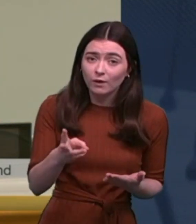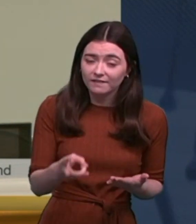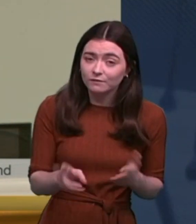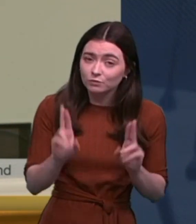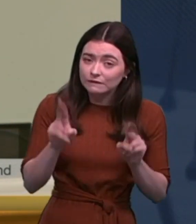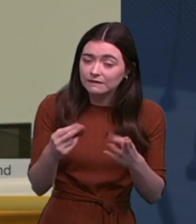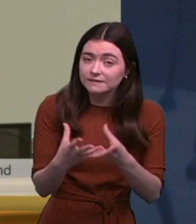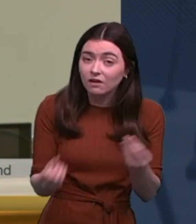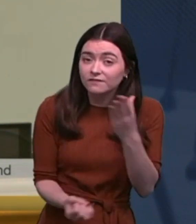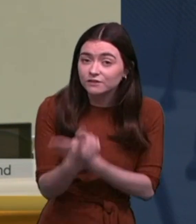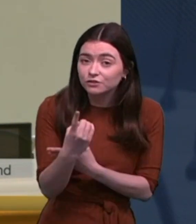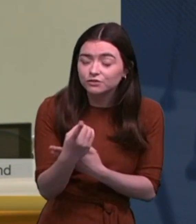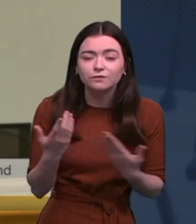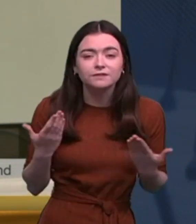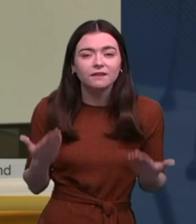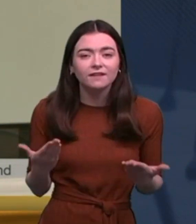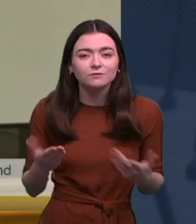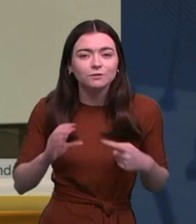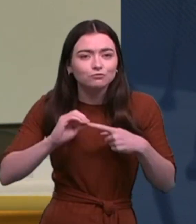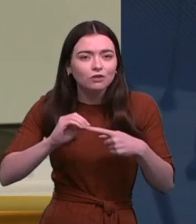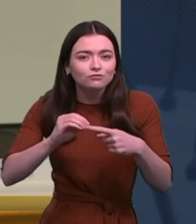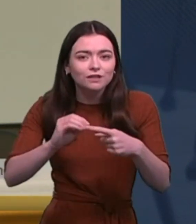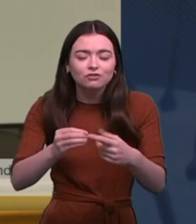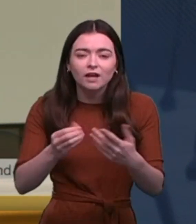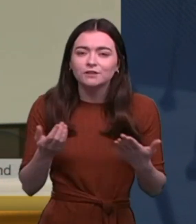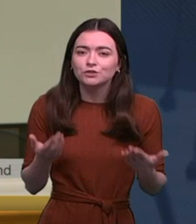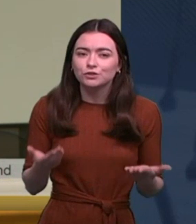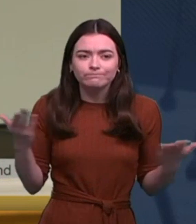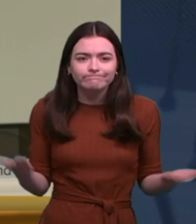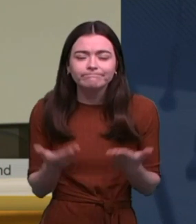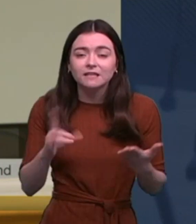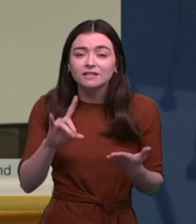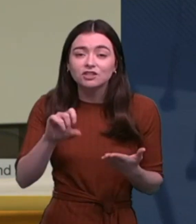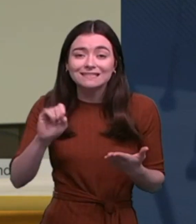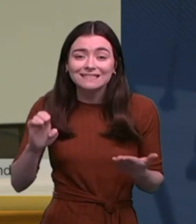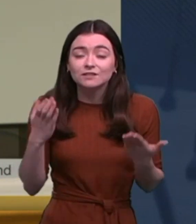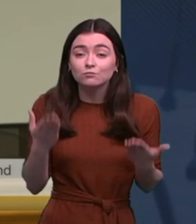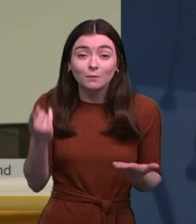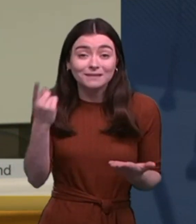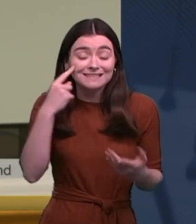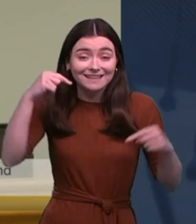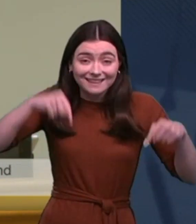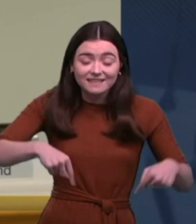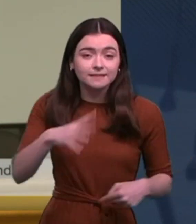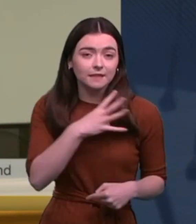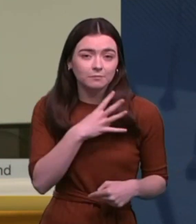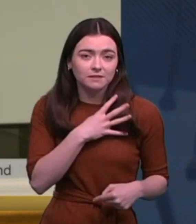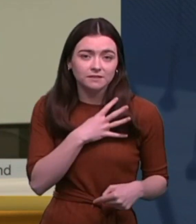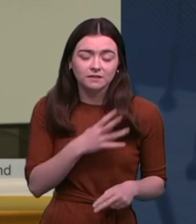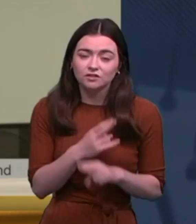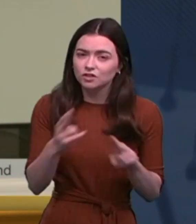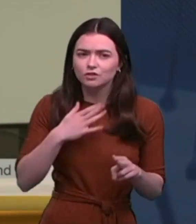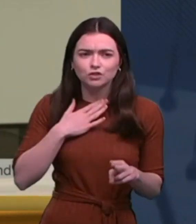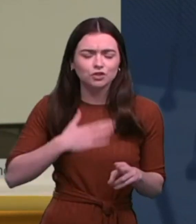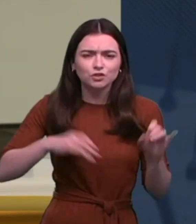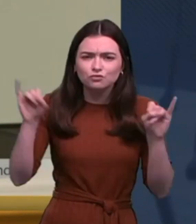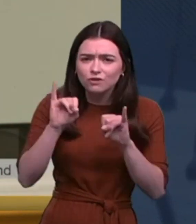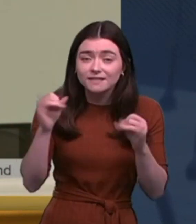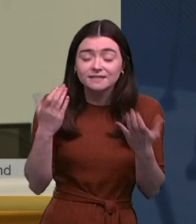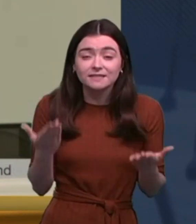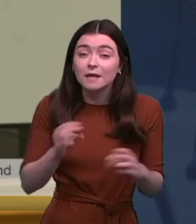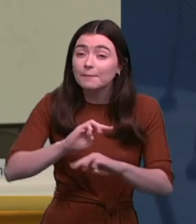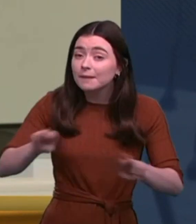could be addressed. And I suppose that's what I'm trying to impress upon the HSE from what we hear at this committee, that it's beyond crisis point. People can't